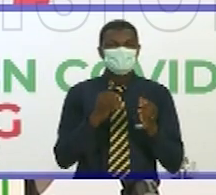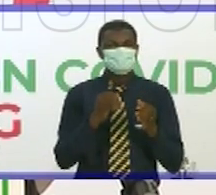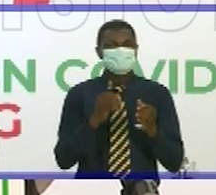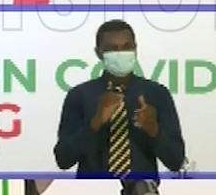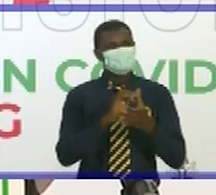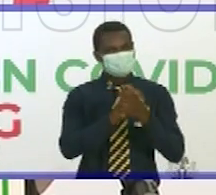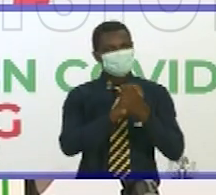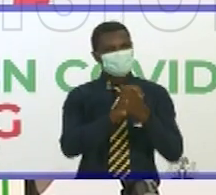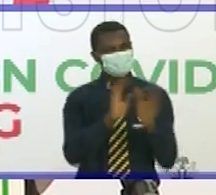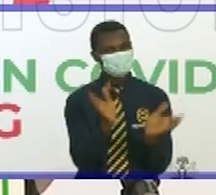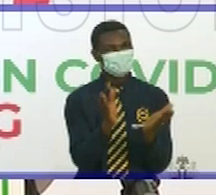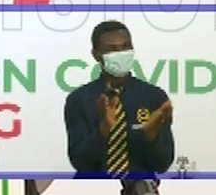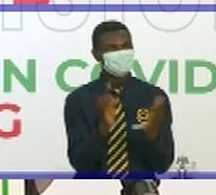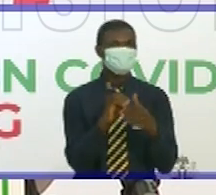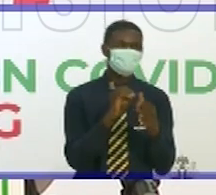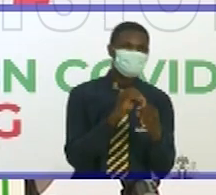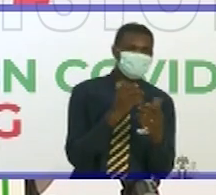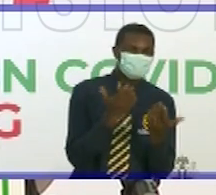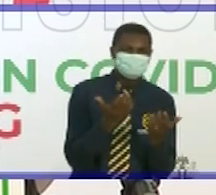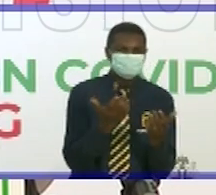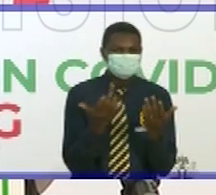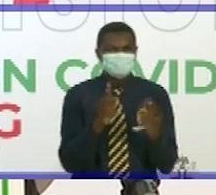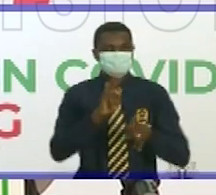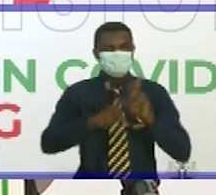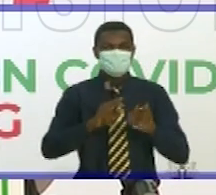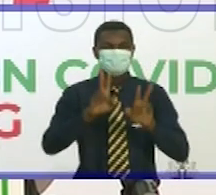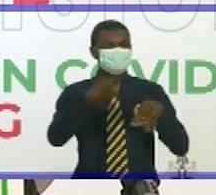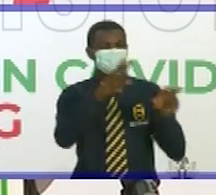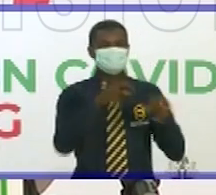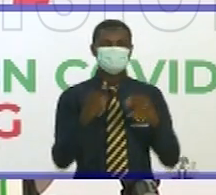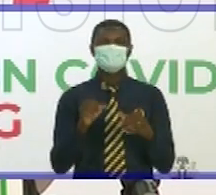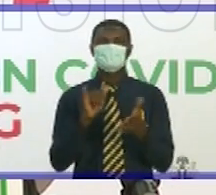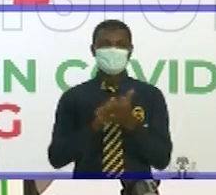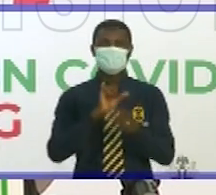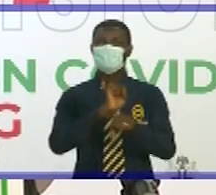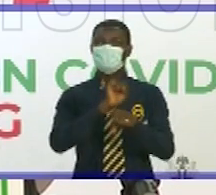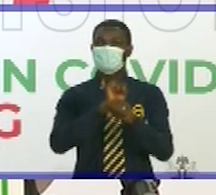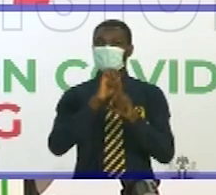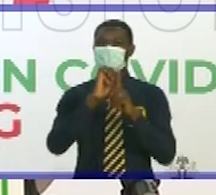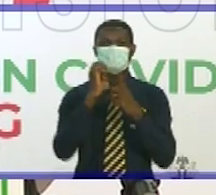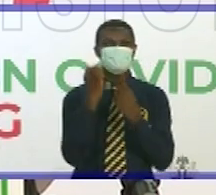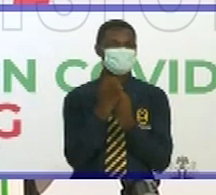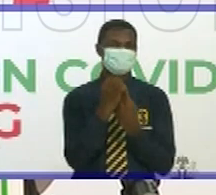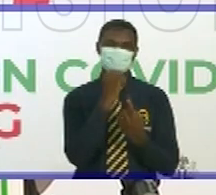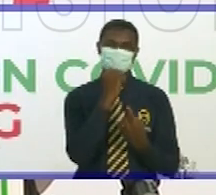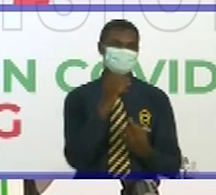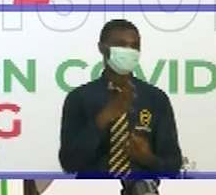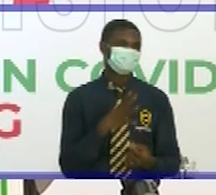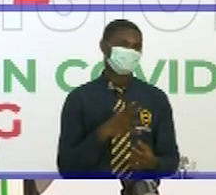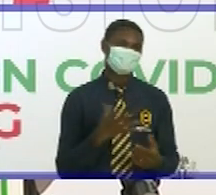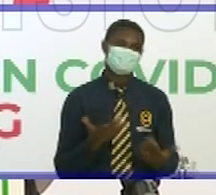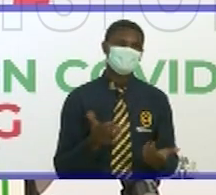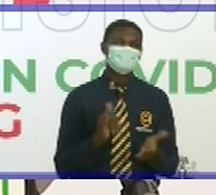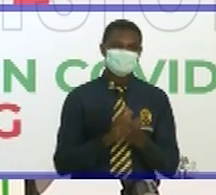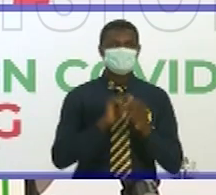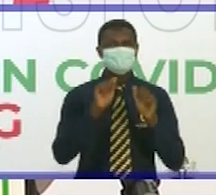ya tori pe yen la npe ni work environment ti work